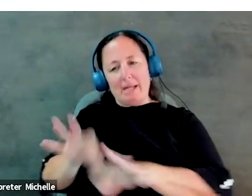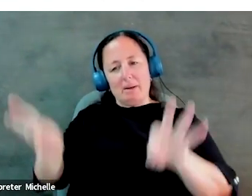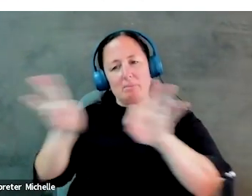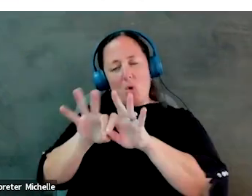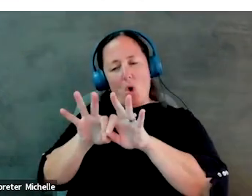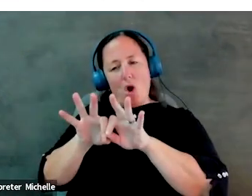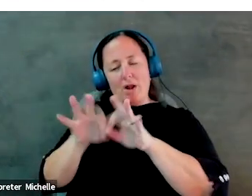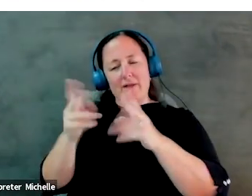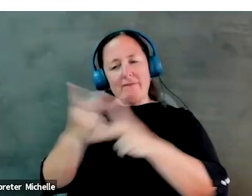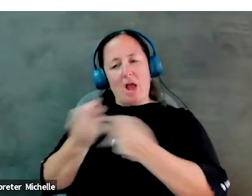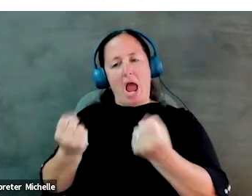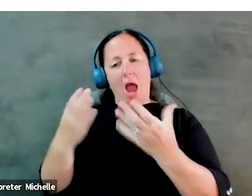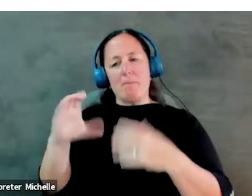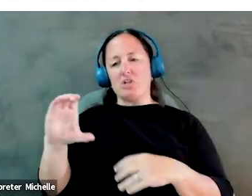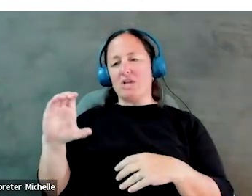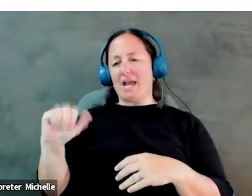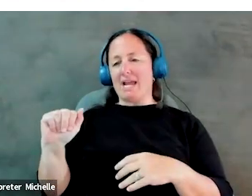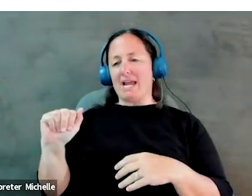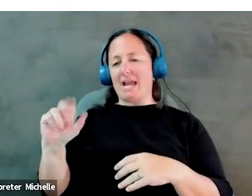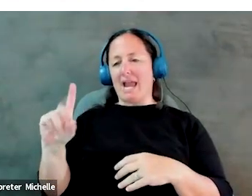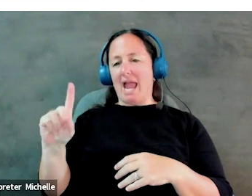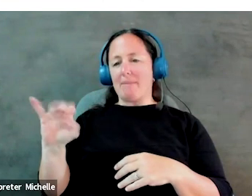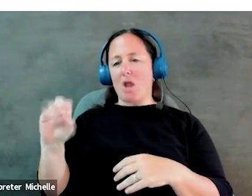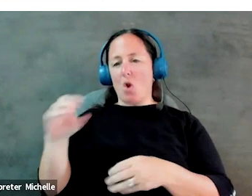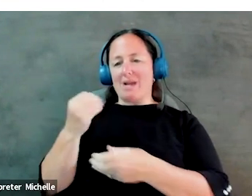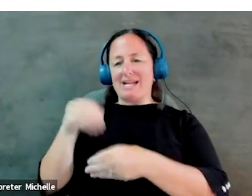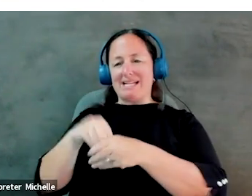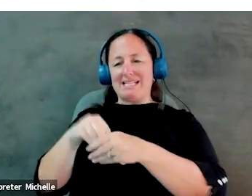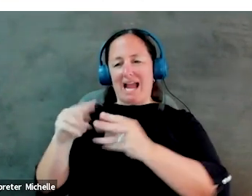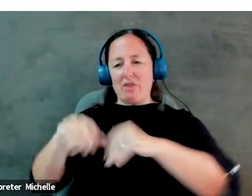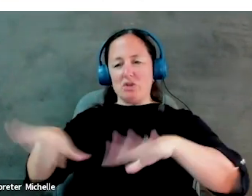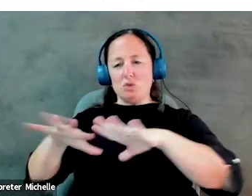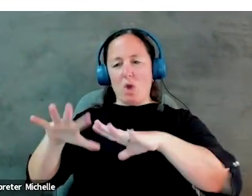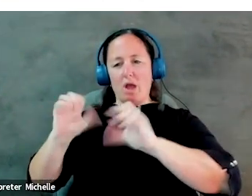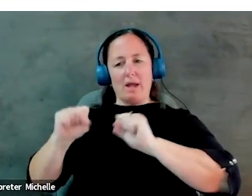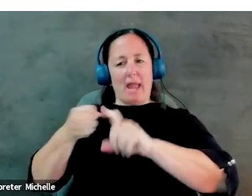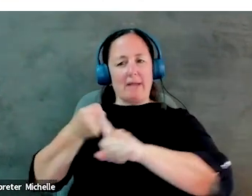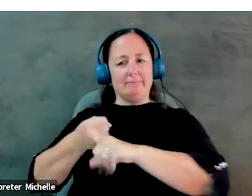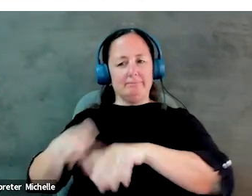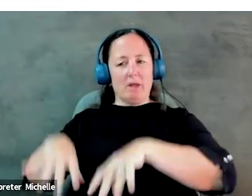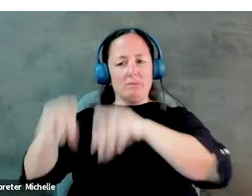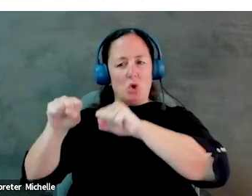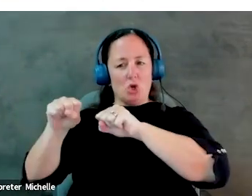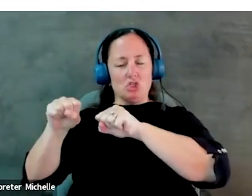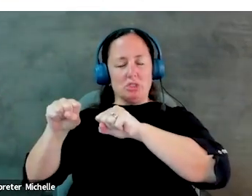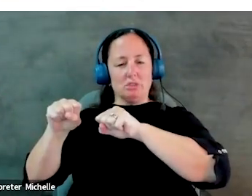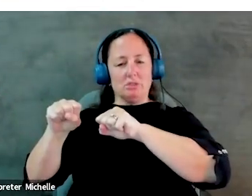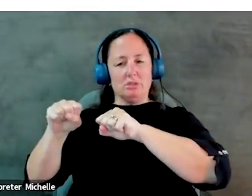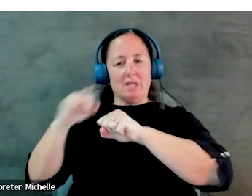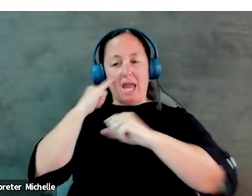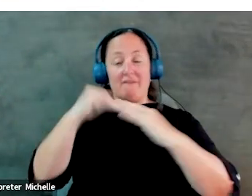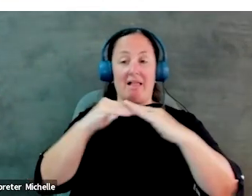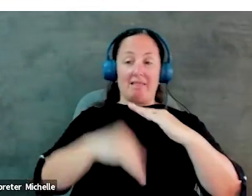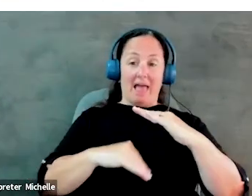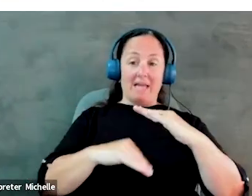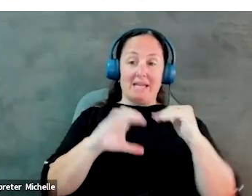factor is going to be the amount of cadmium in the soil. That's going to influence the absorption. You know, the ones that have less amount